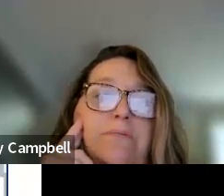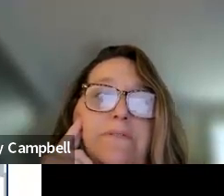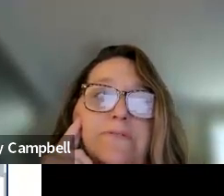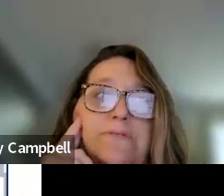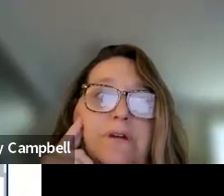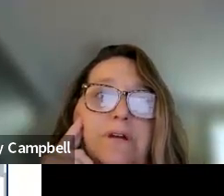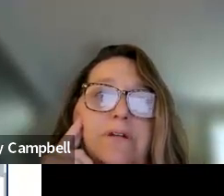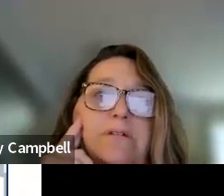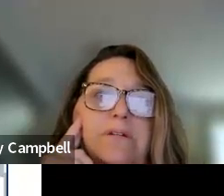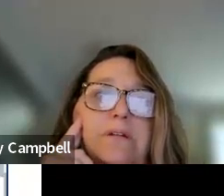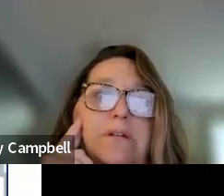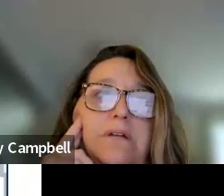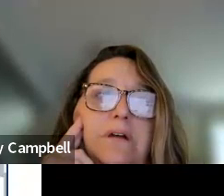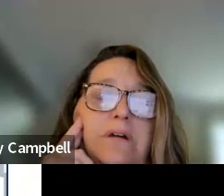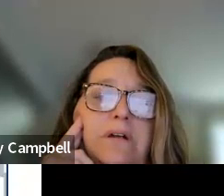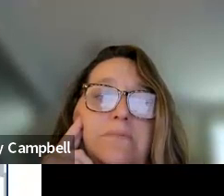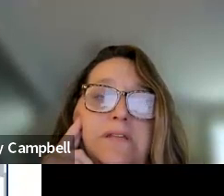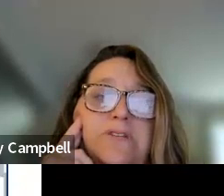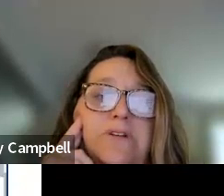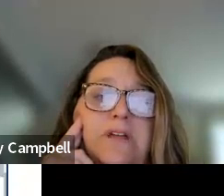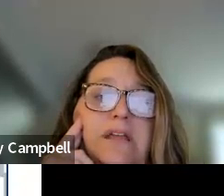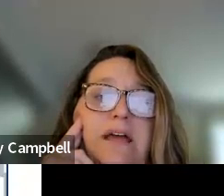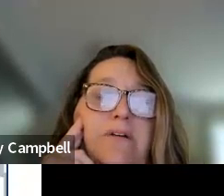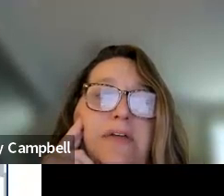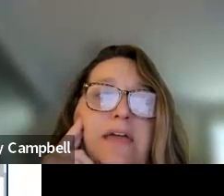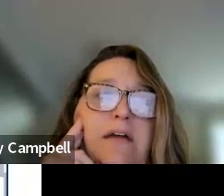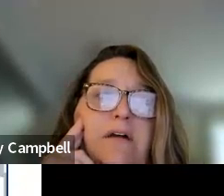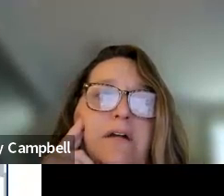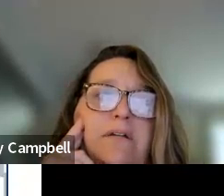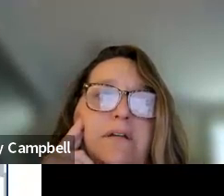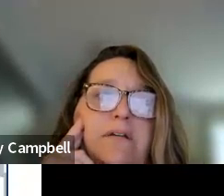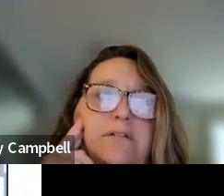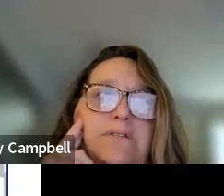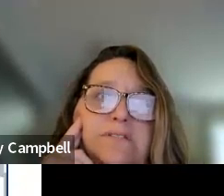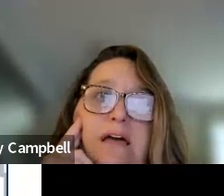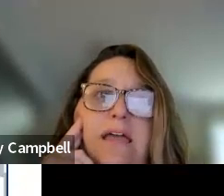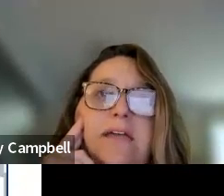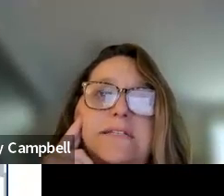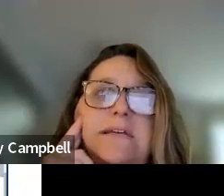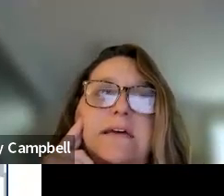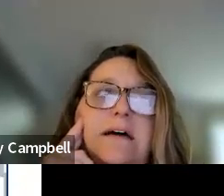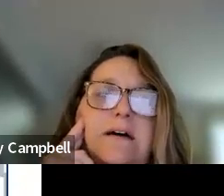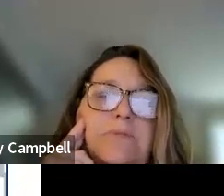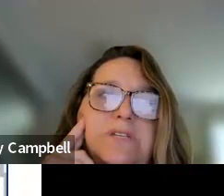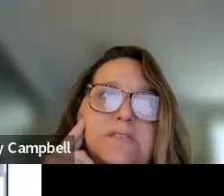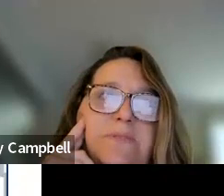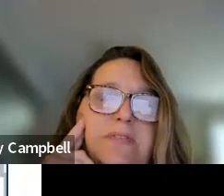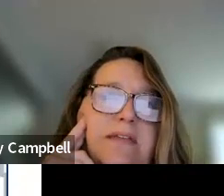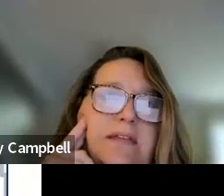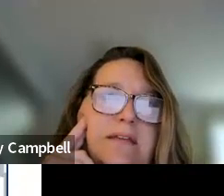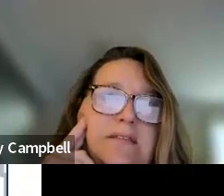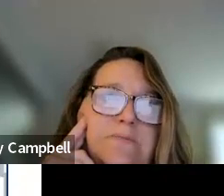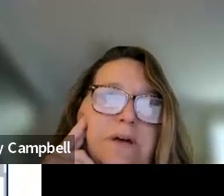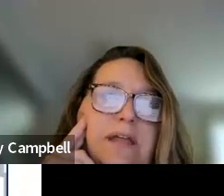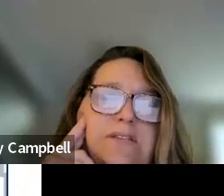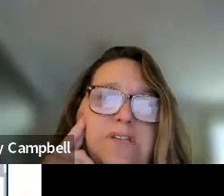the waivers are administered and how they are designed, which is something